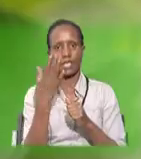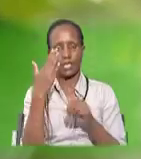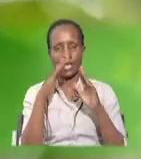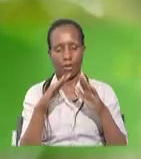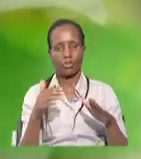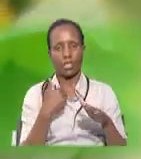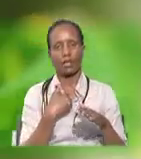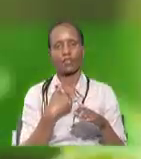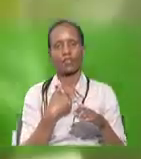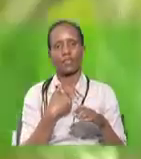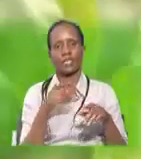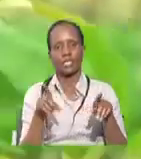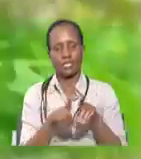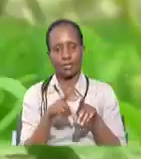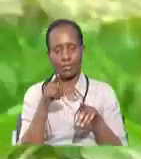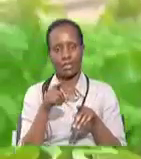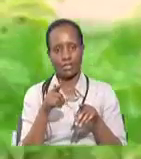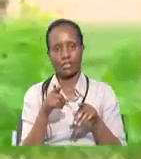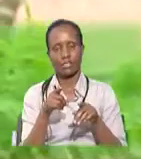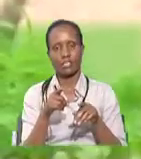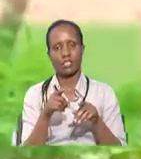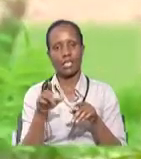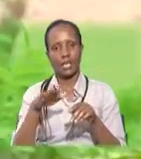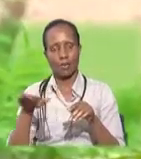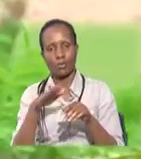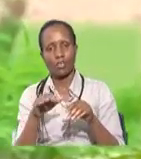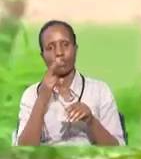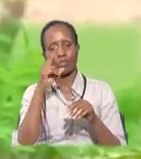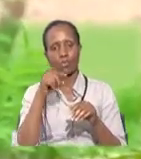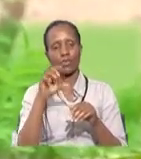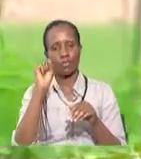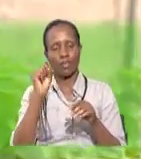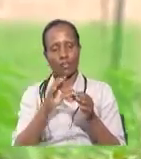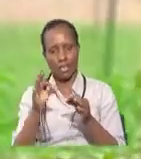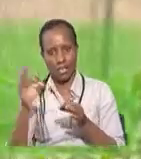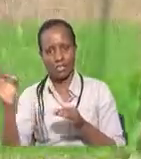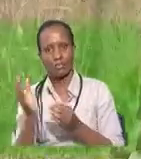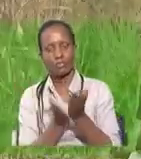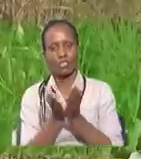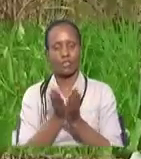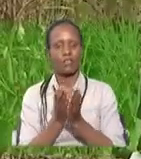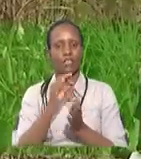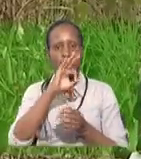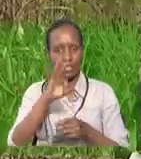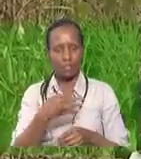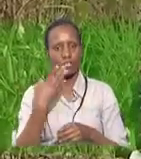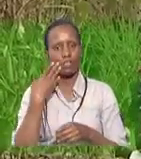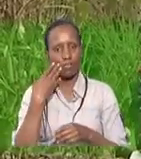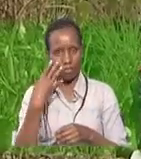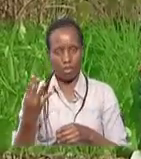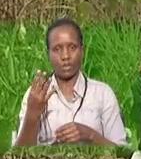greenhouses, which is going to about 2.45 hectares and serving over 3,400